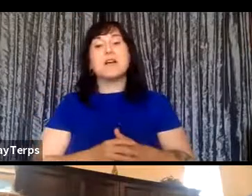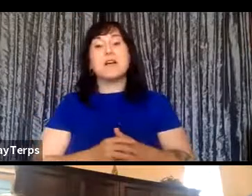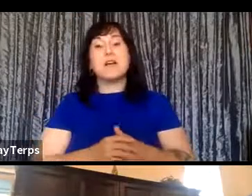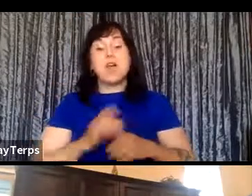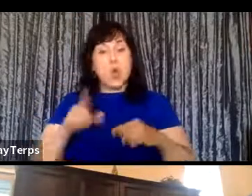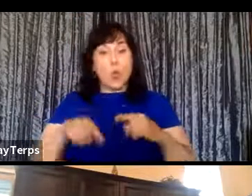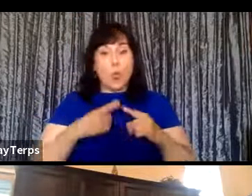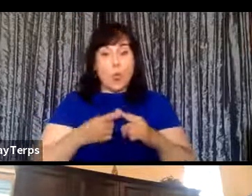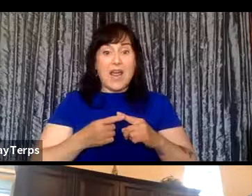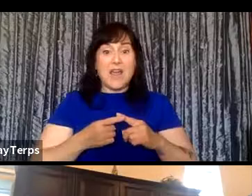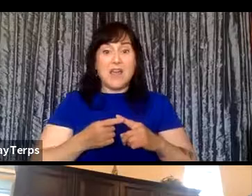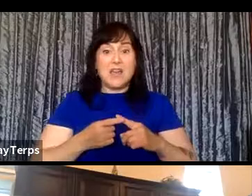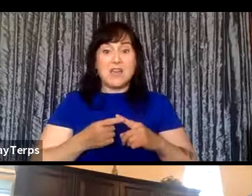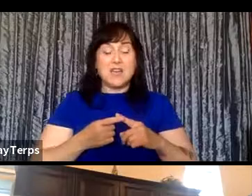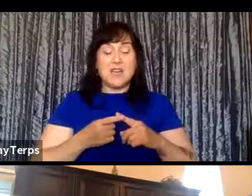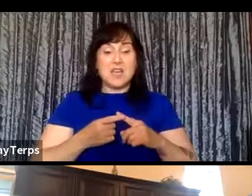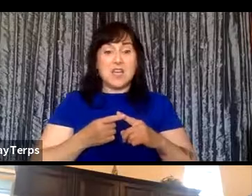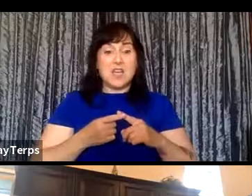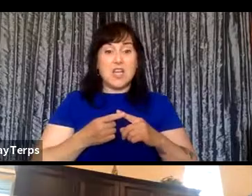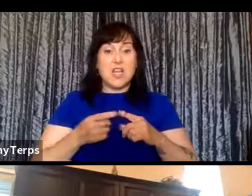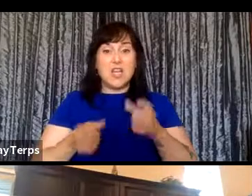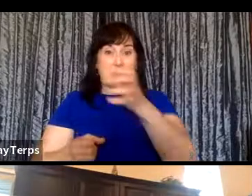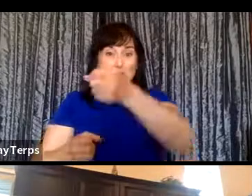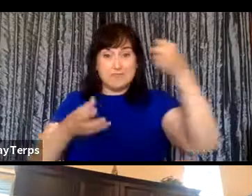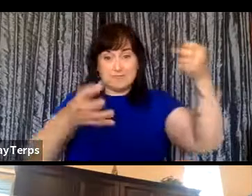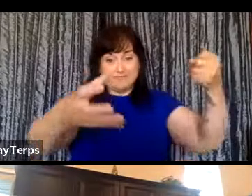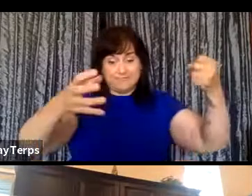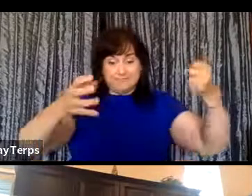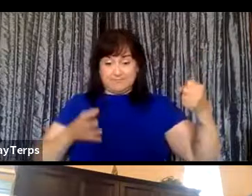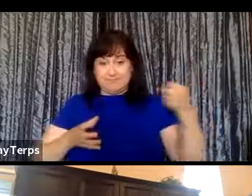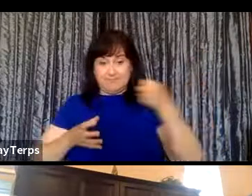almost use your spatula in a